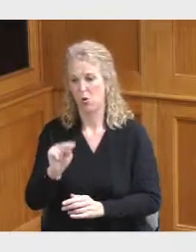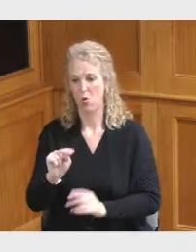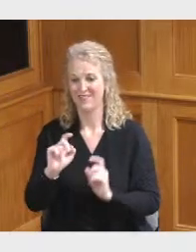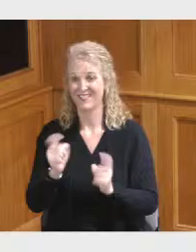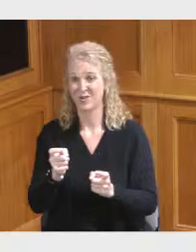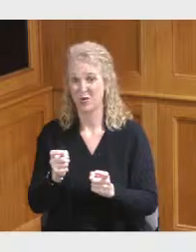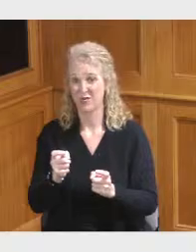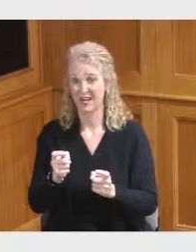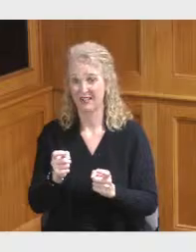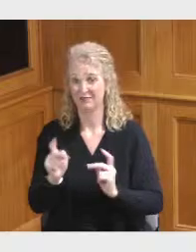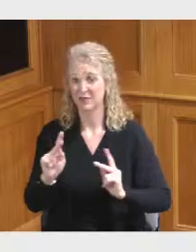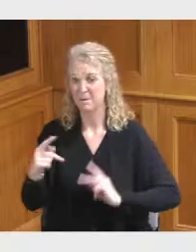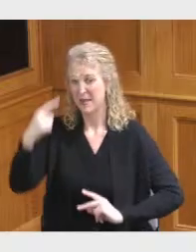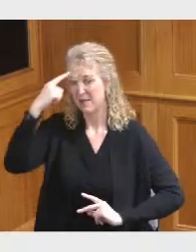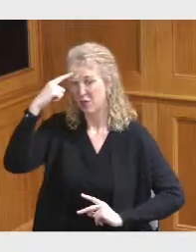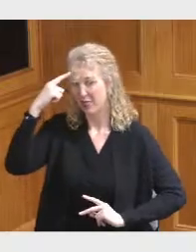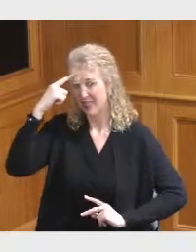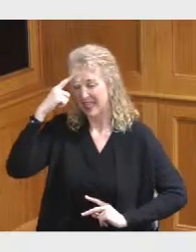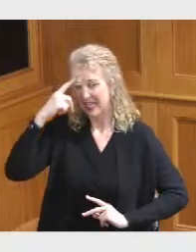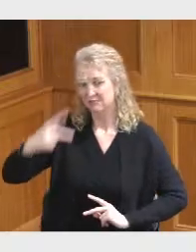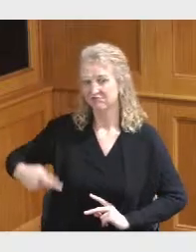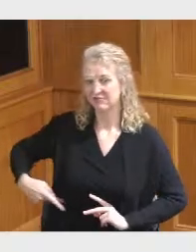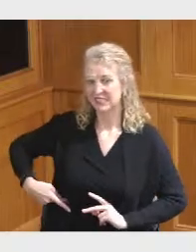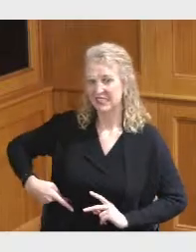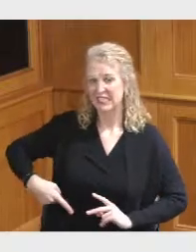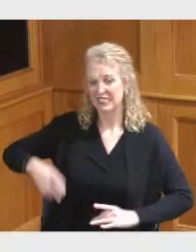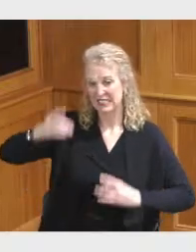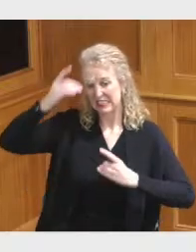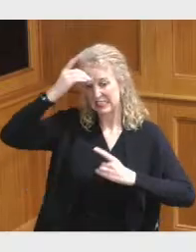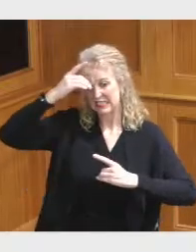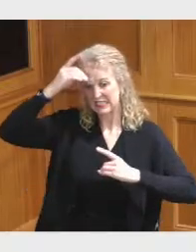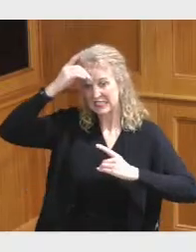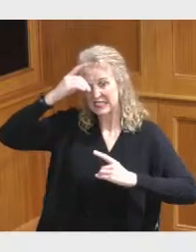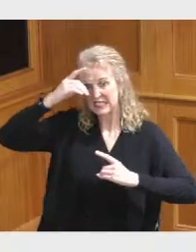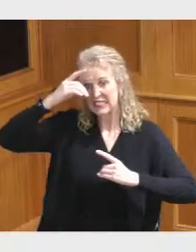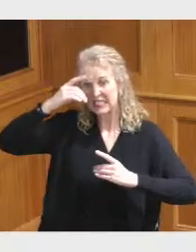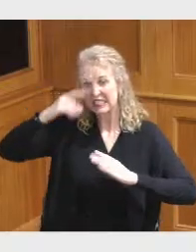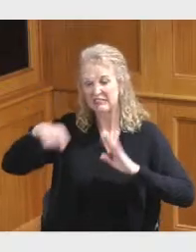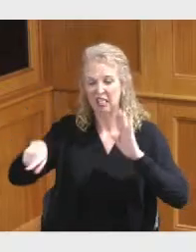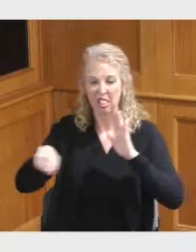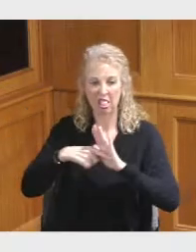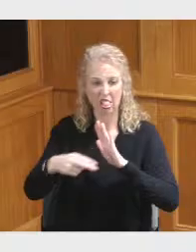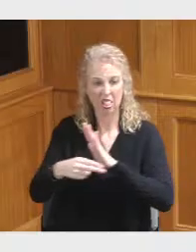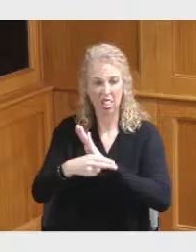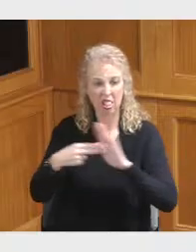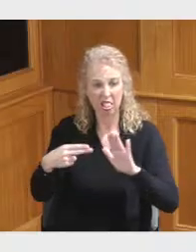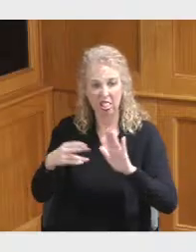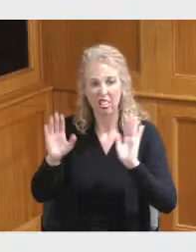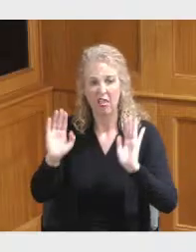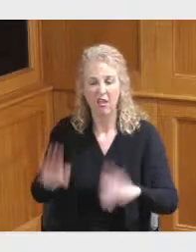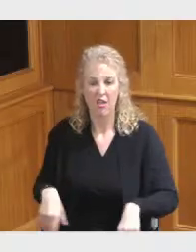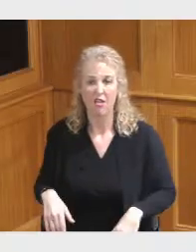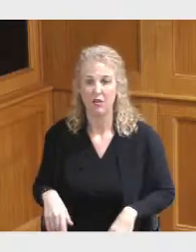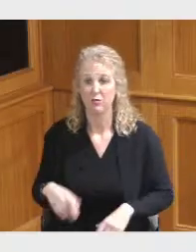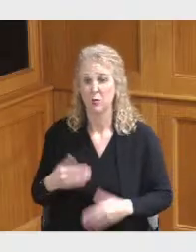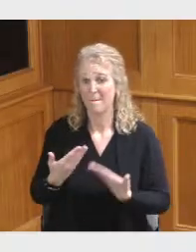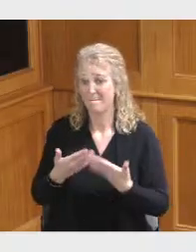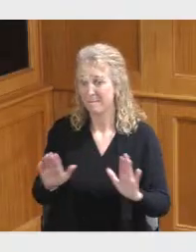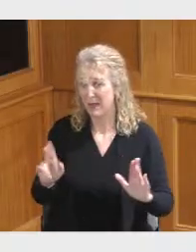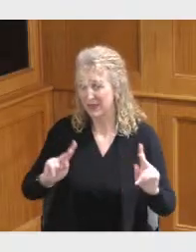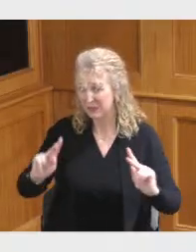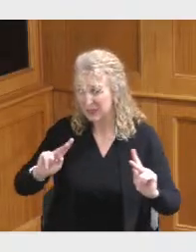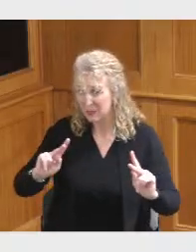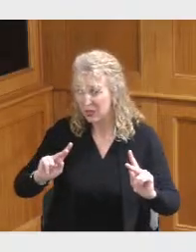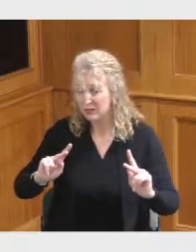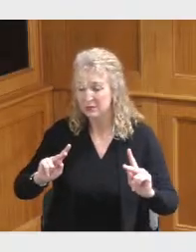with the kidney disease is lack of awareness, and there are few stigmata associated with it. So publicly